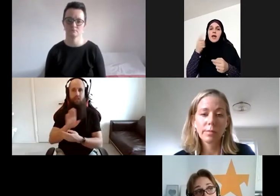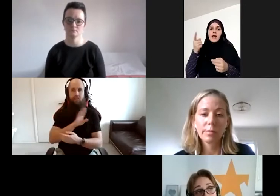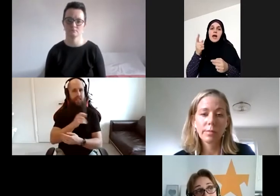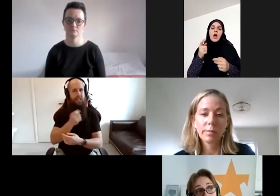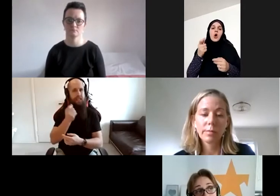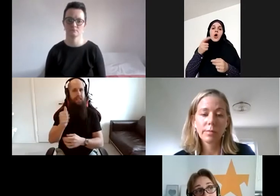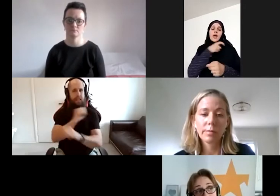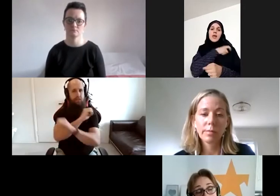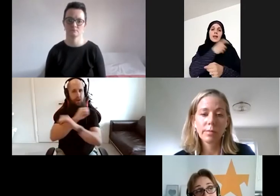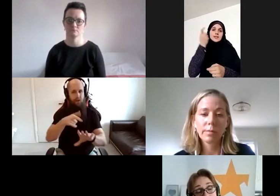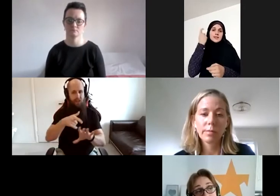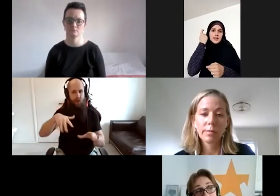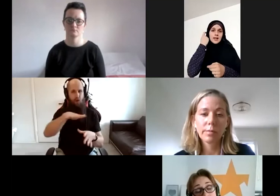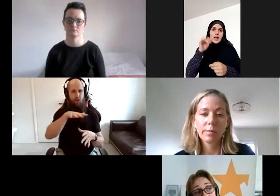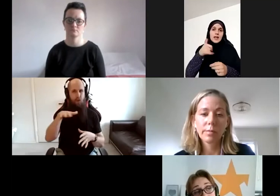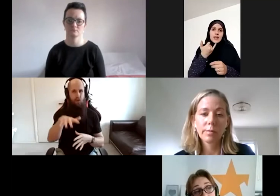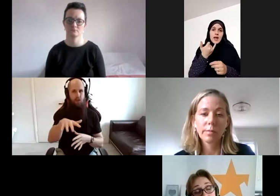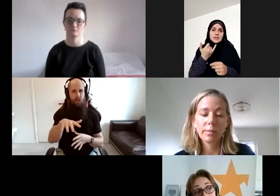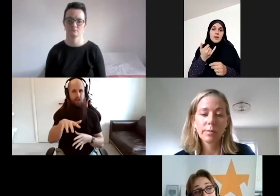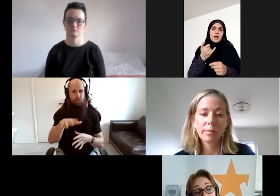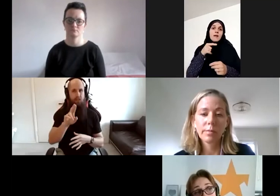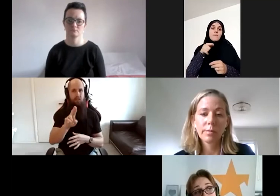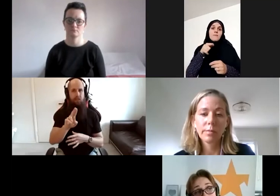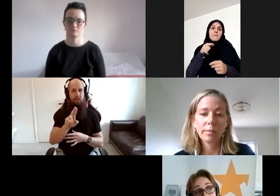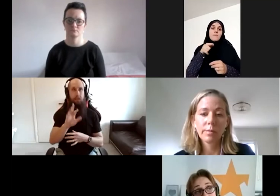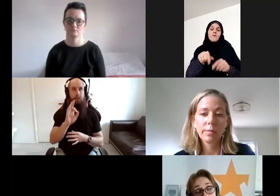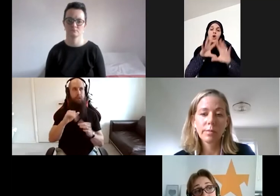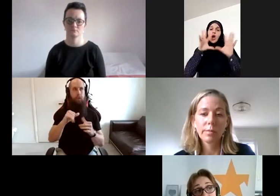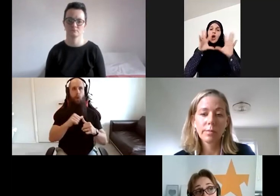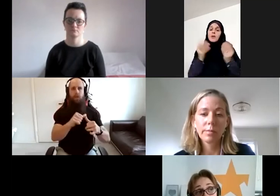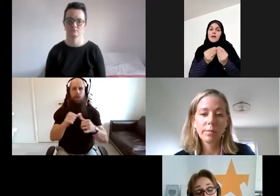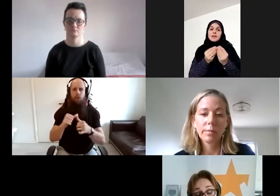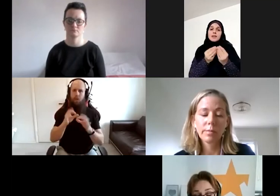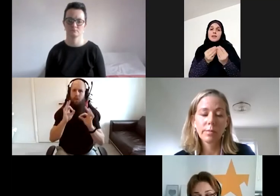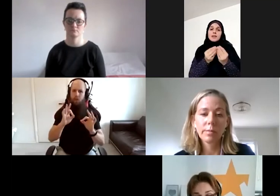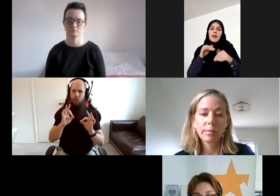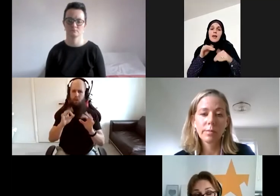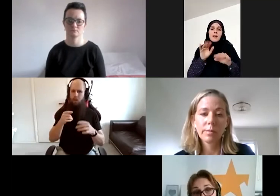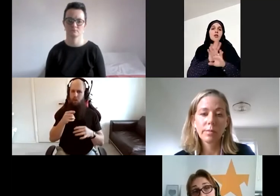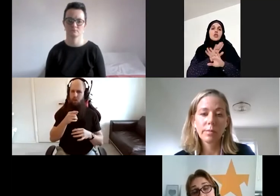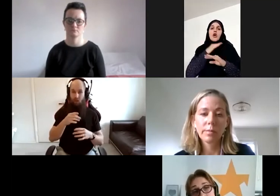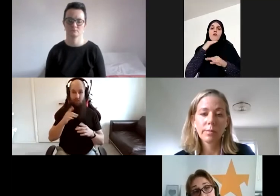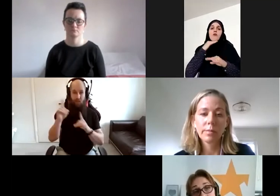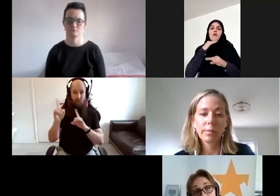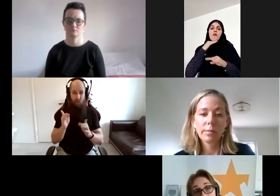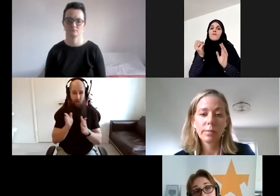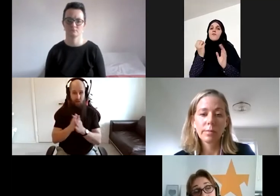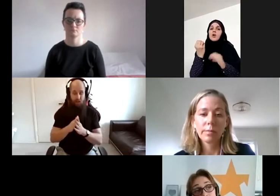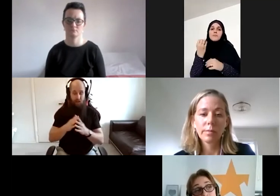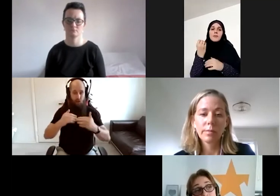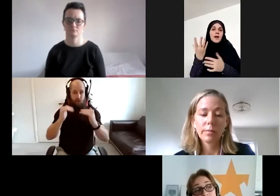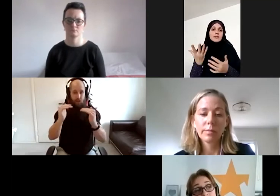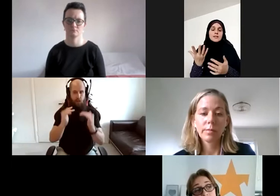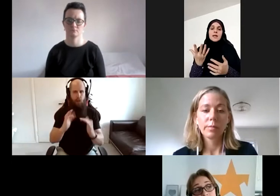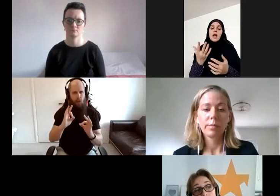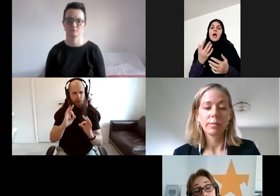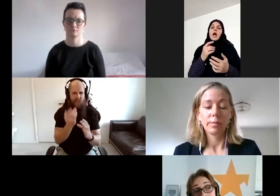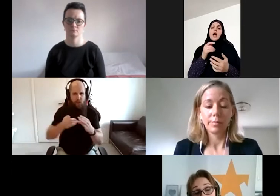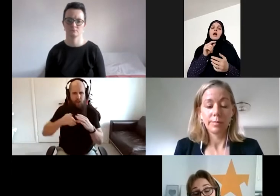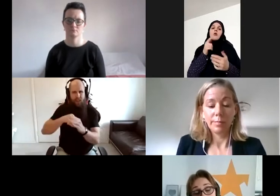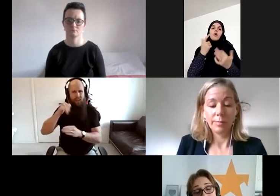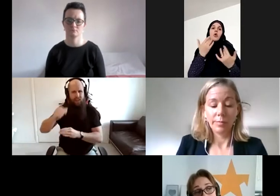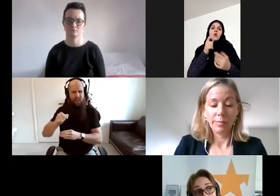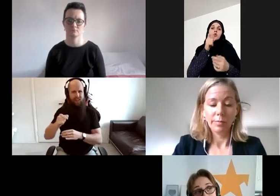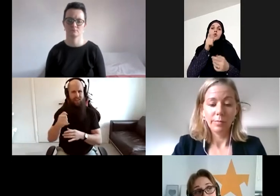this field, how organizations of persons with disability really been included in peace building.